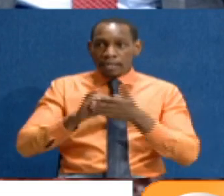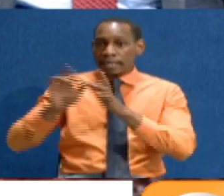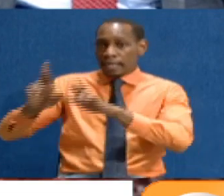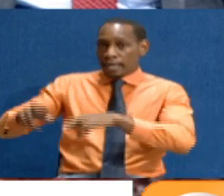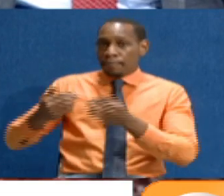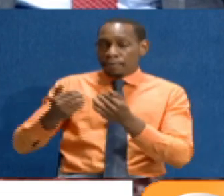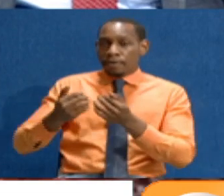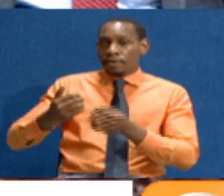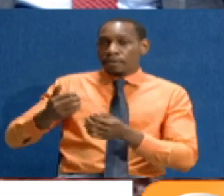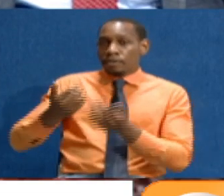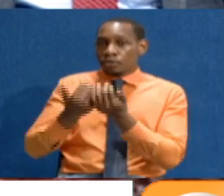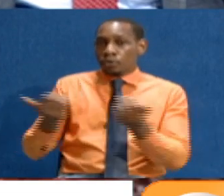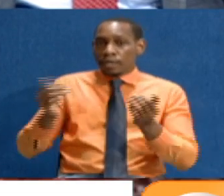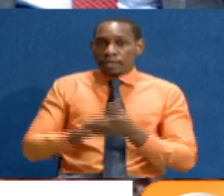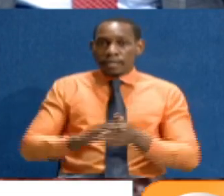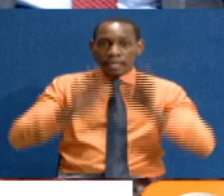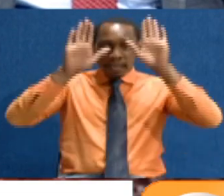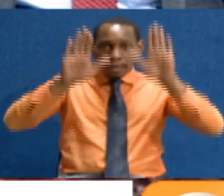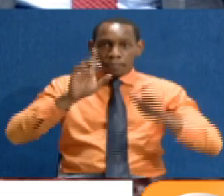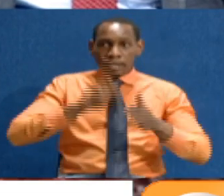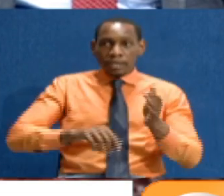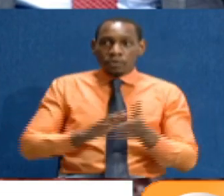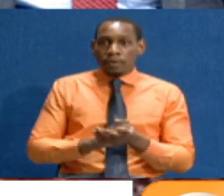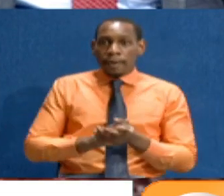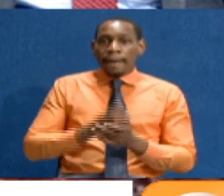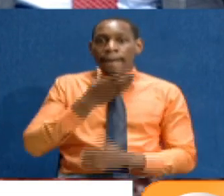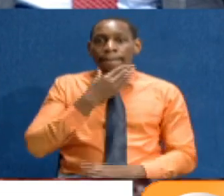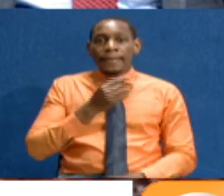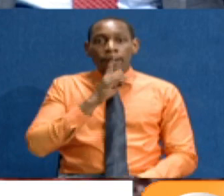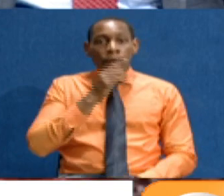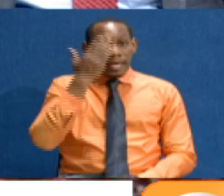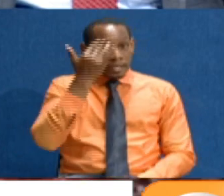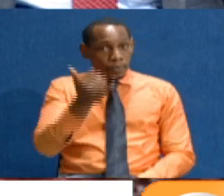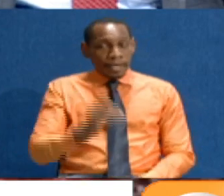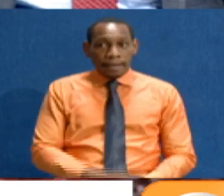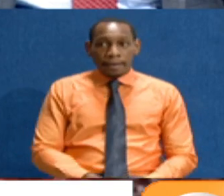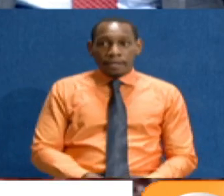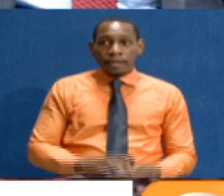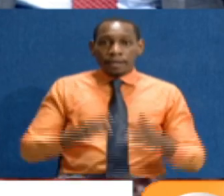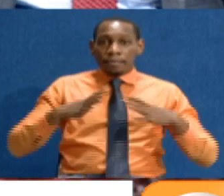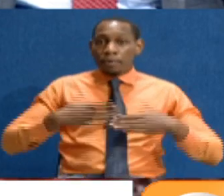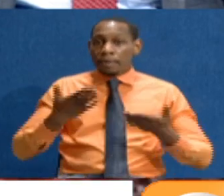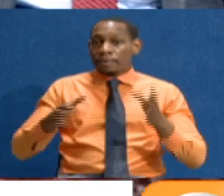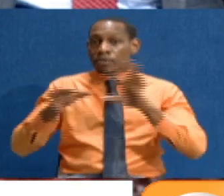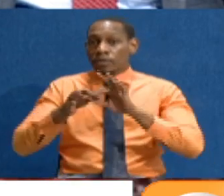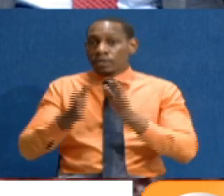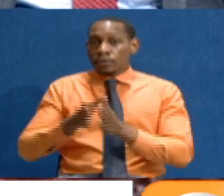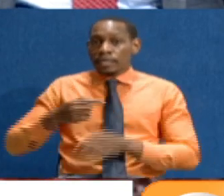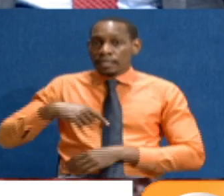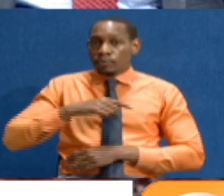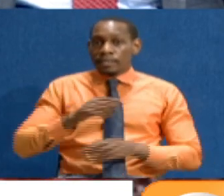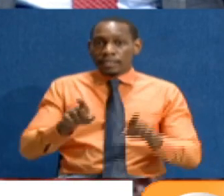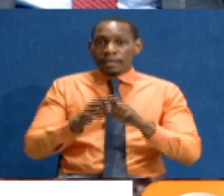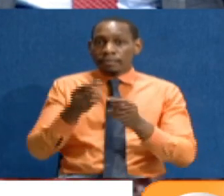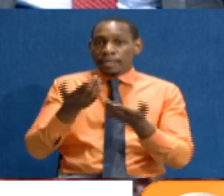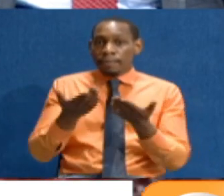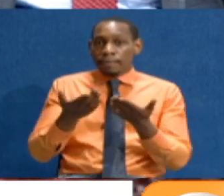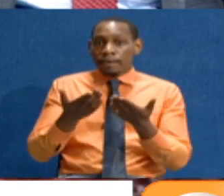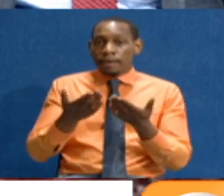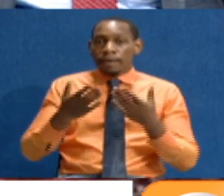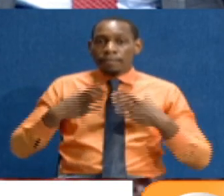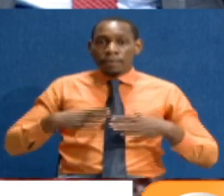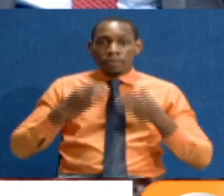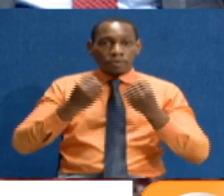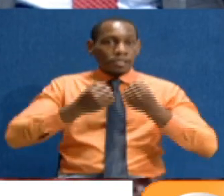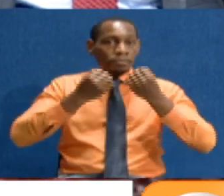defile young children. So the key thing is, why are we quiet? Is it because some of these people are related to us? Is it because some of these people are so powerful we